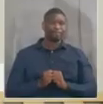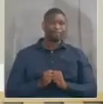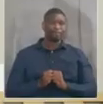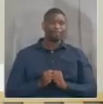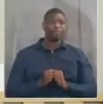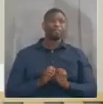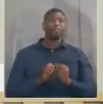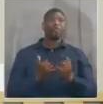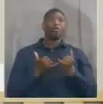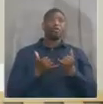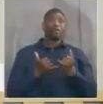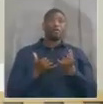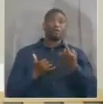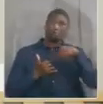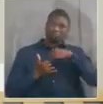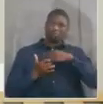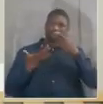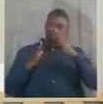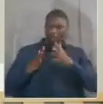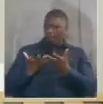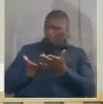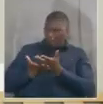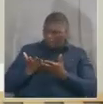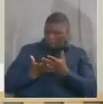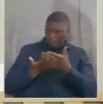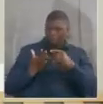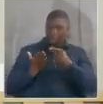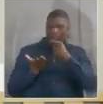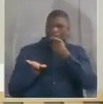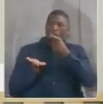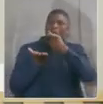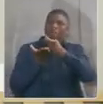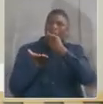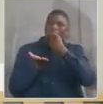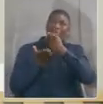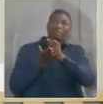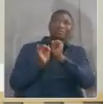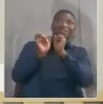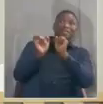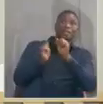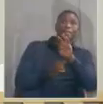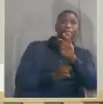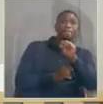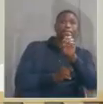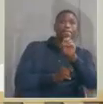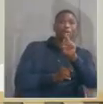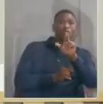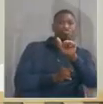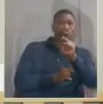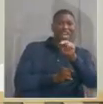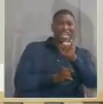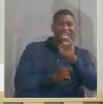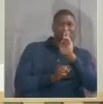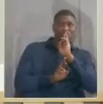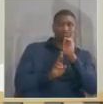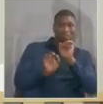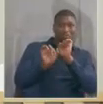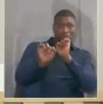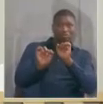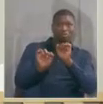As part of recommendations, the Moerane report talks to the importance